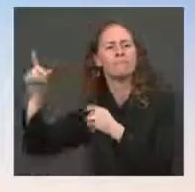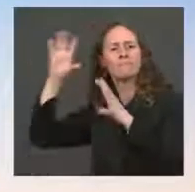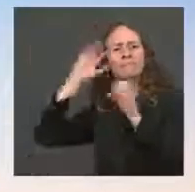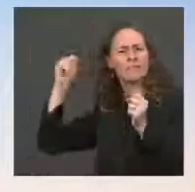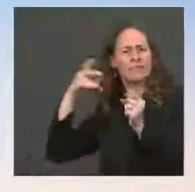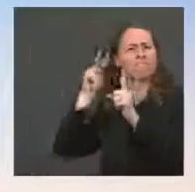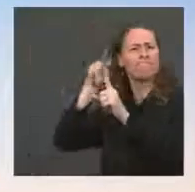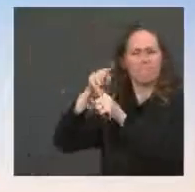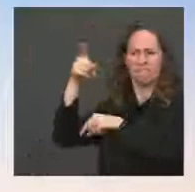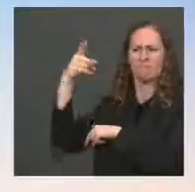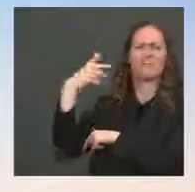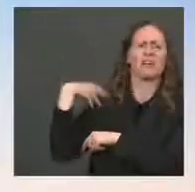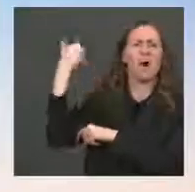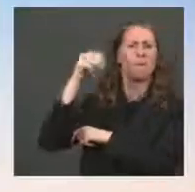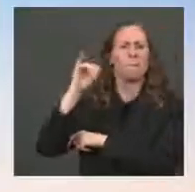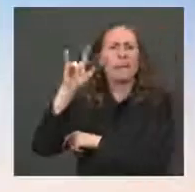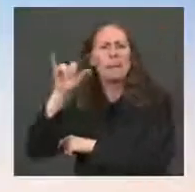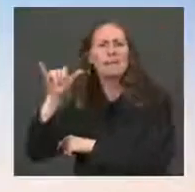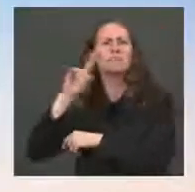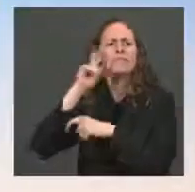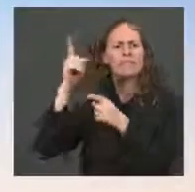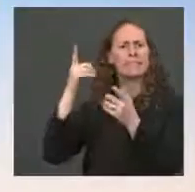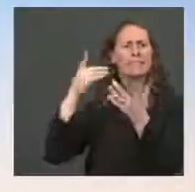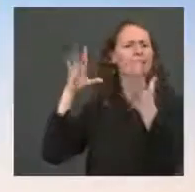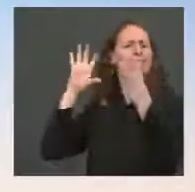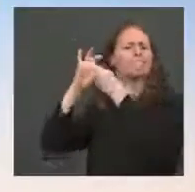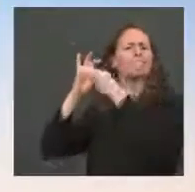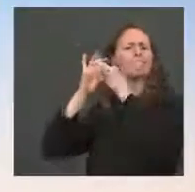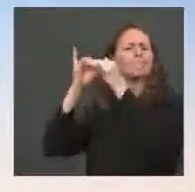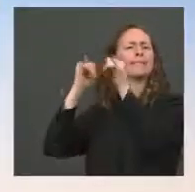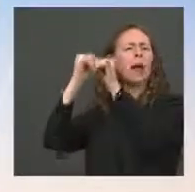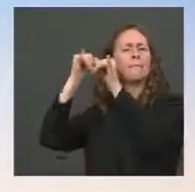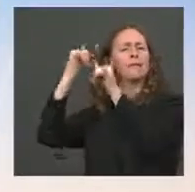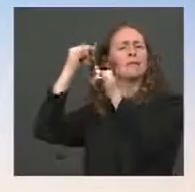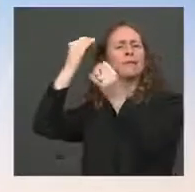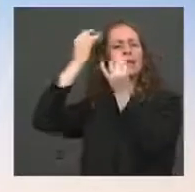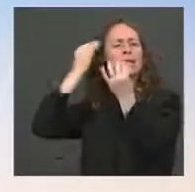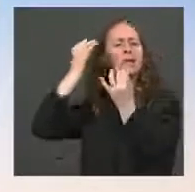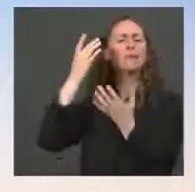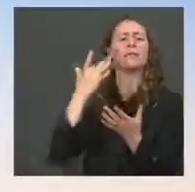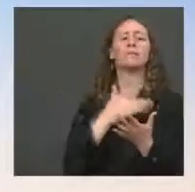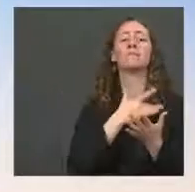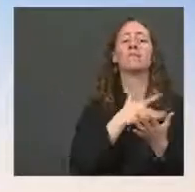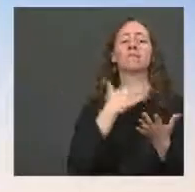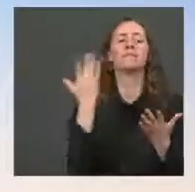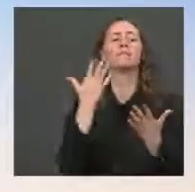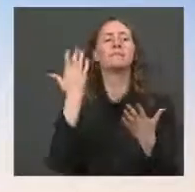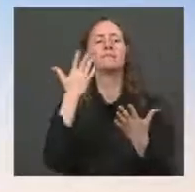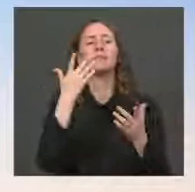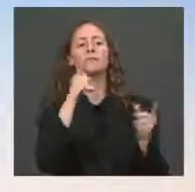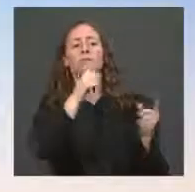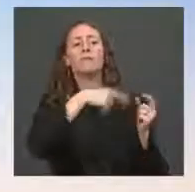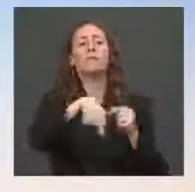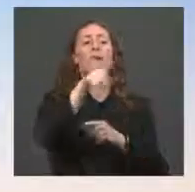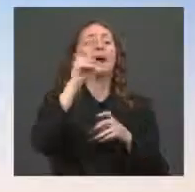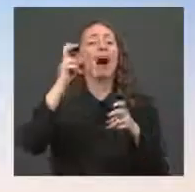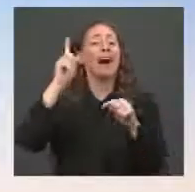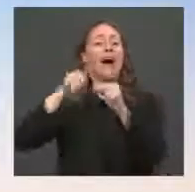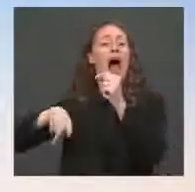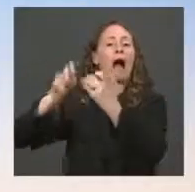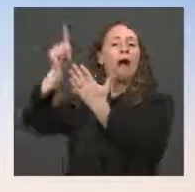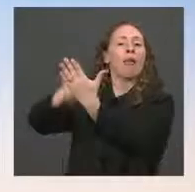were in line with his own values, is there a point where criticism makes General Milley unable to continue in this